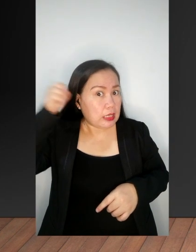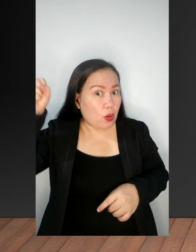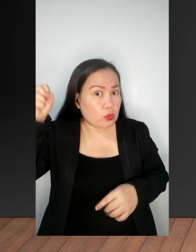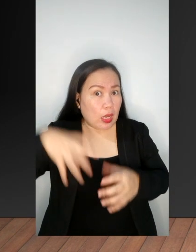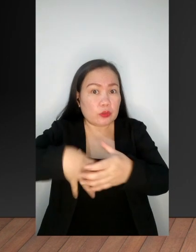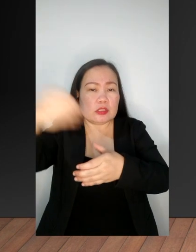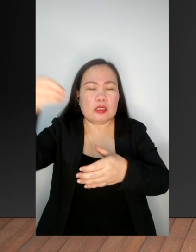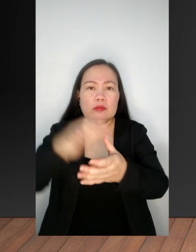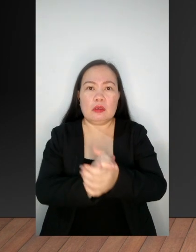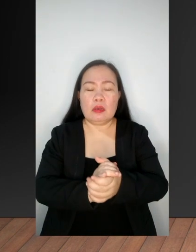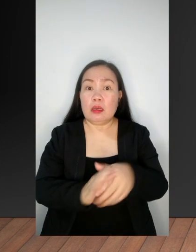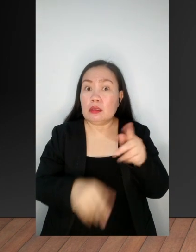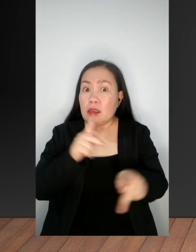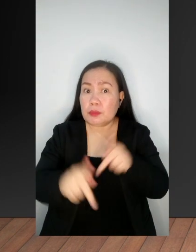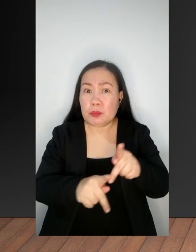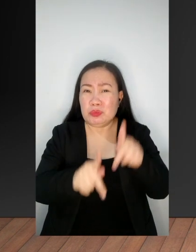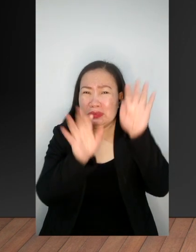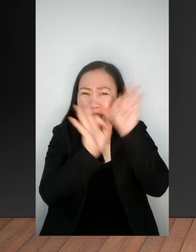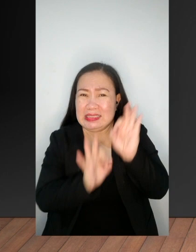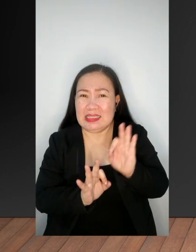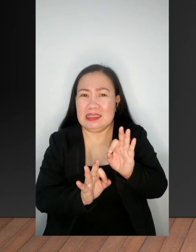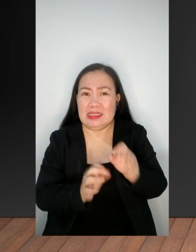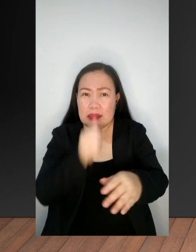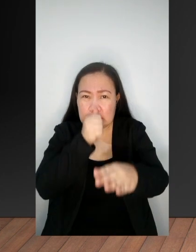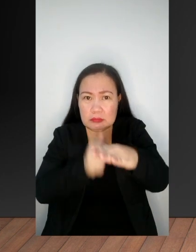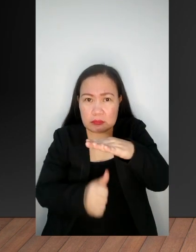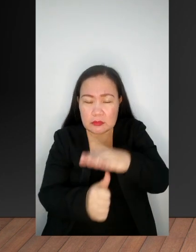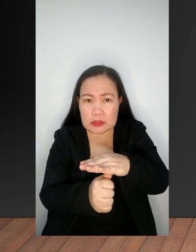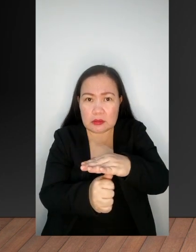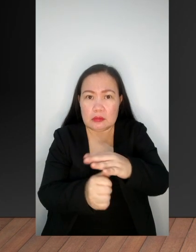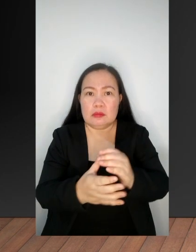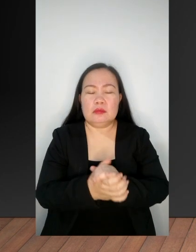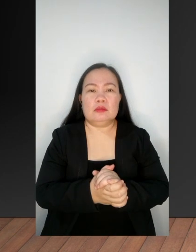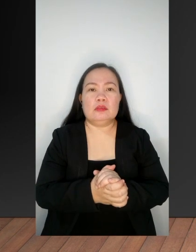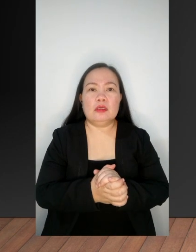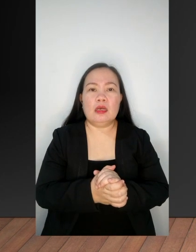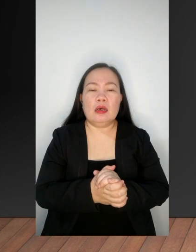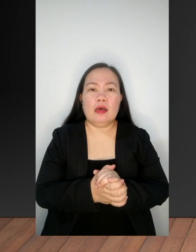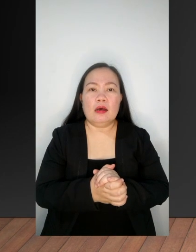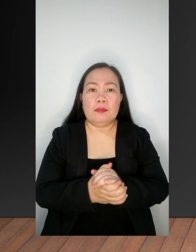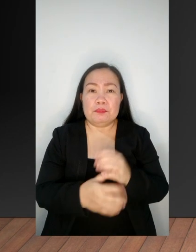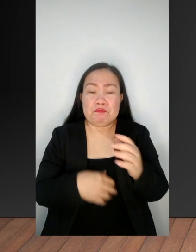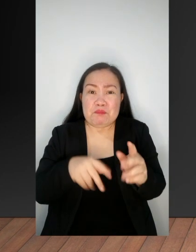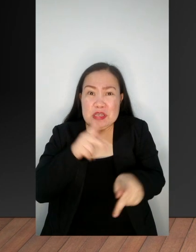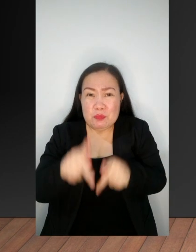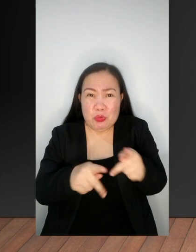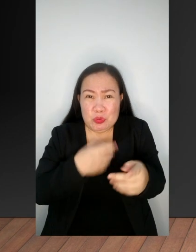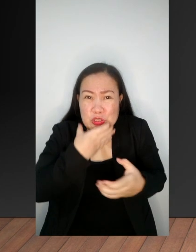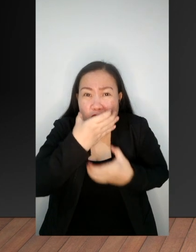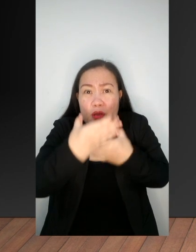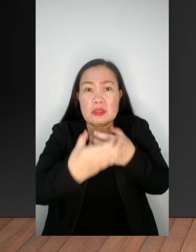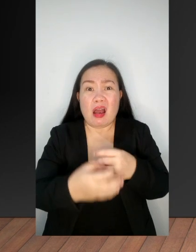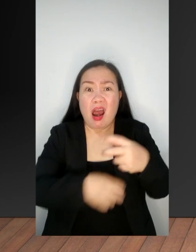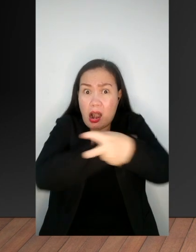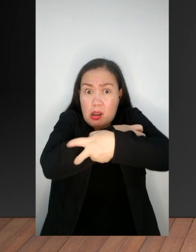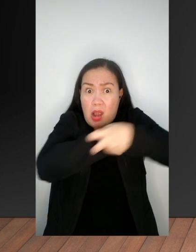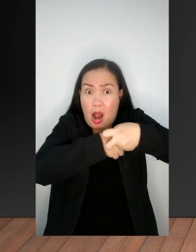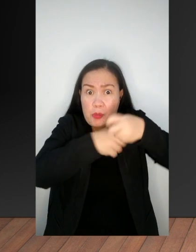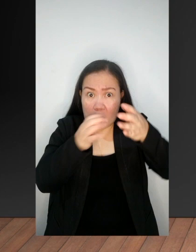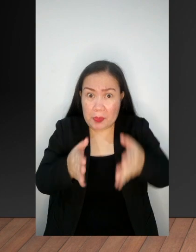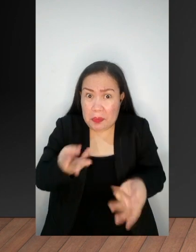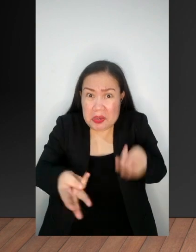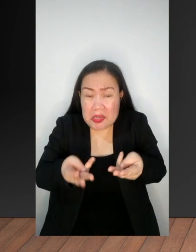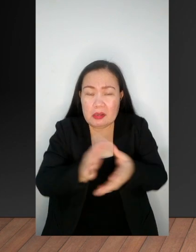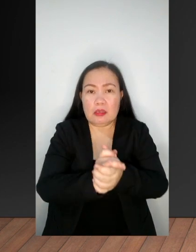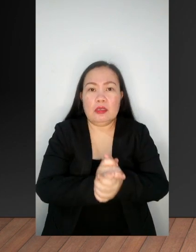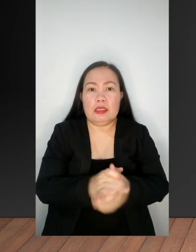hid. There were people shouting, "Robber!" inside the hall. When the riot was over,